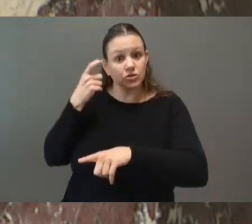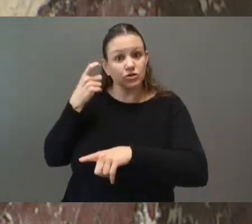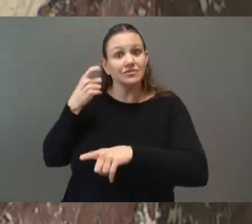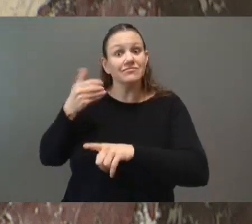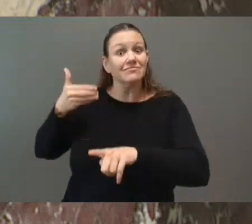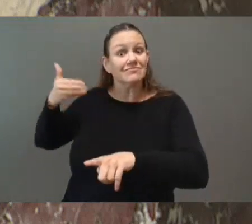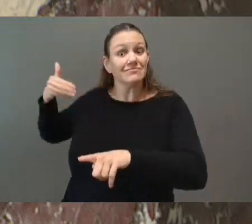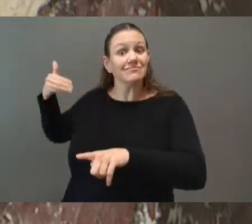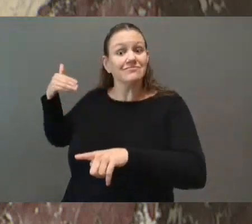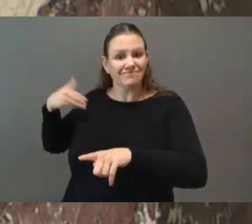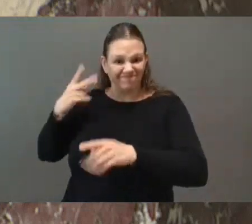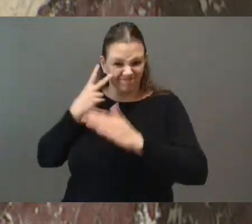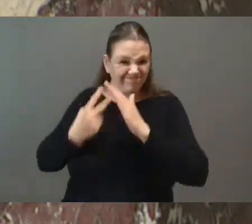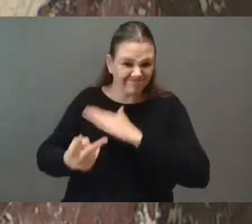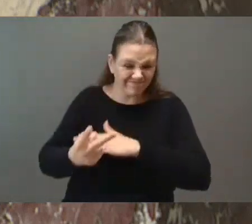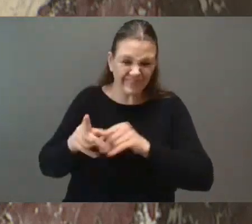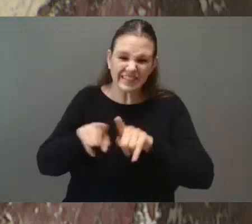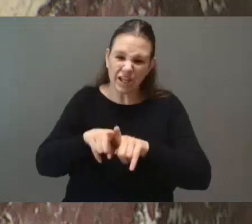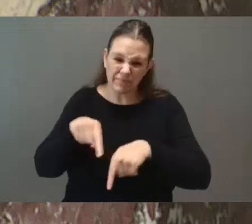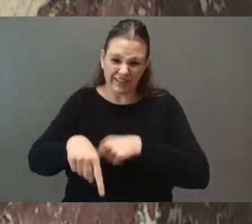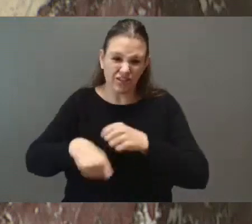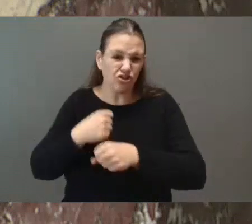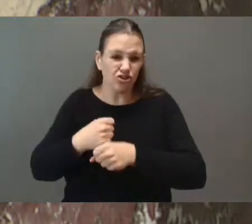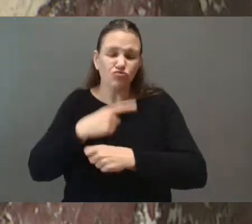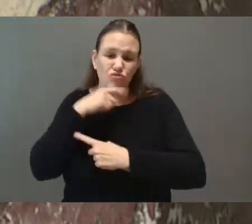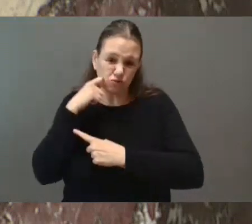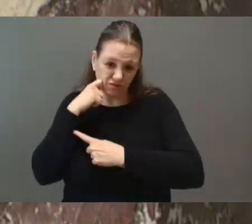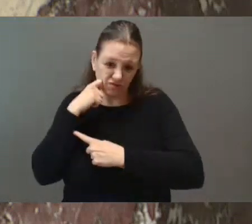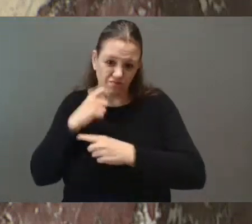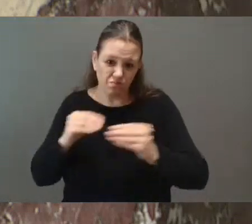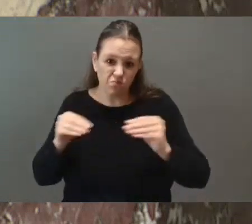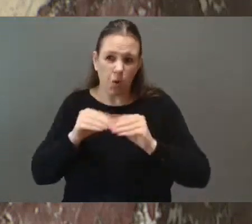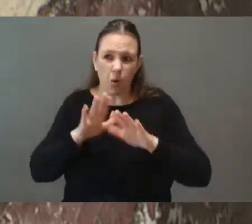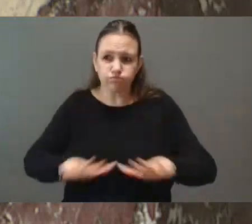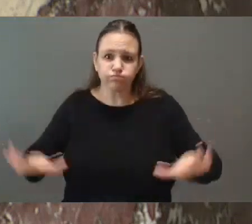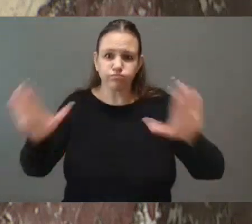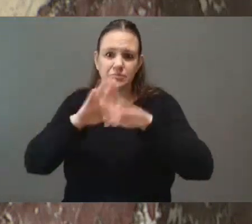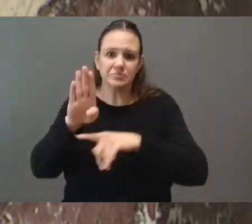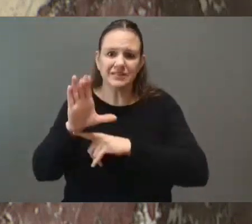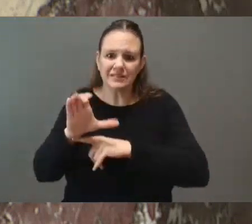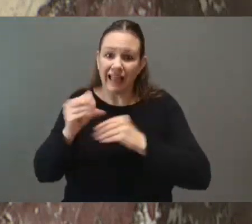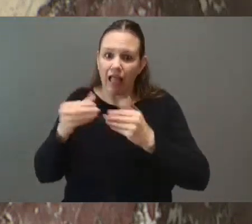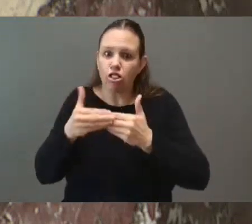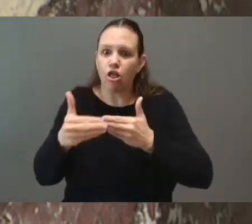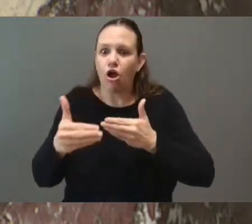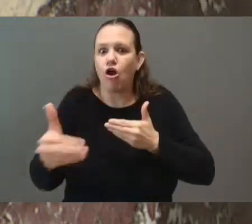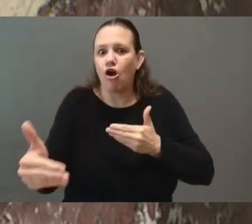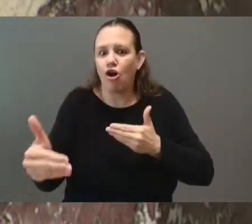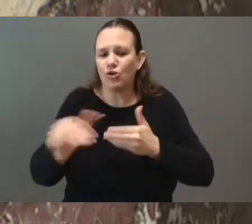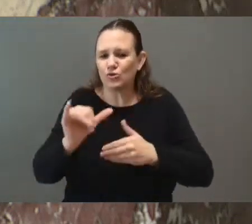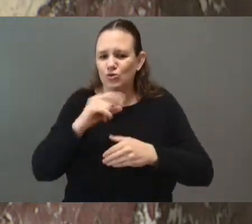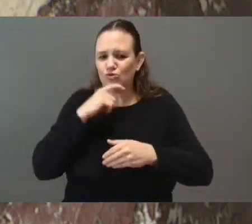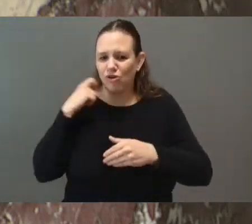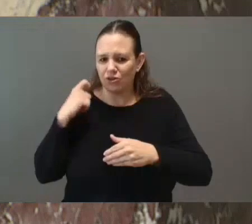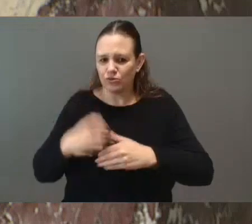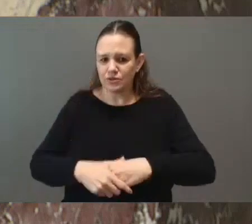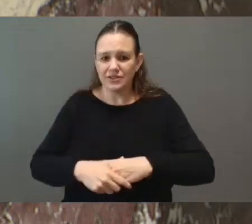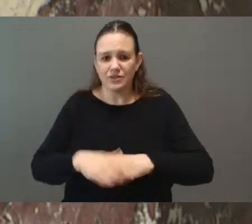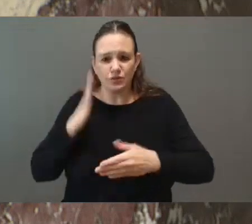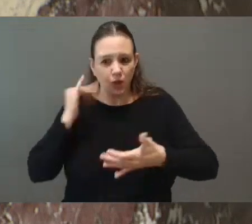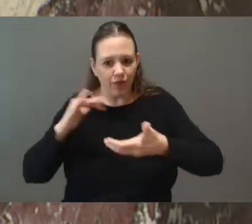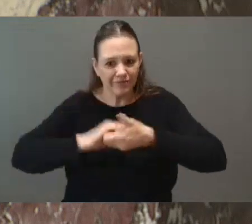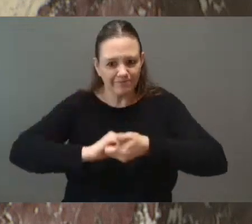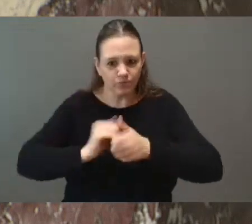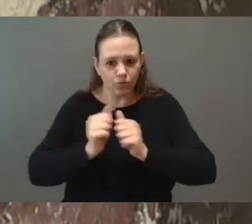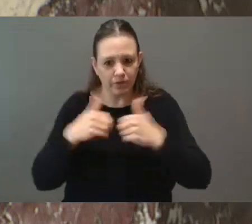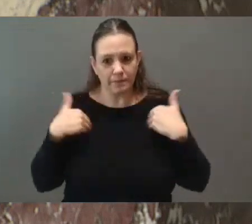unfortunately, that droughts are more pervasive and long-term. That's why we've been working very closely with Ministry of Forests and particularly Ministry of Agriculture in